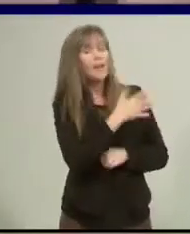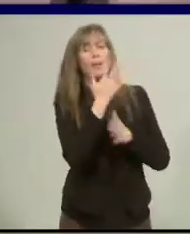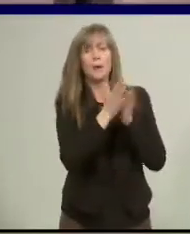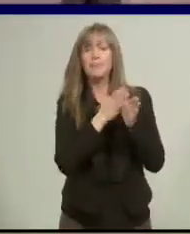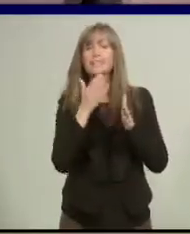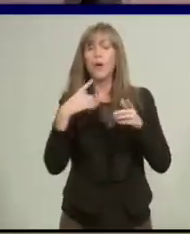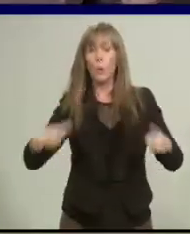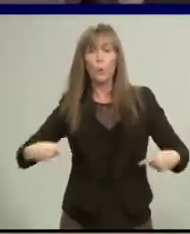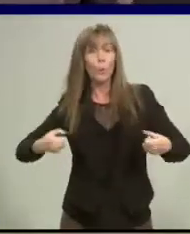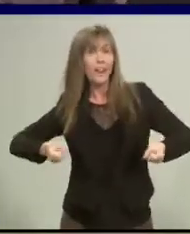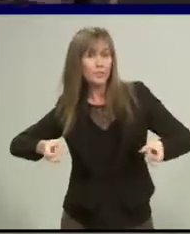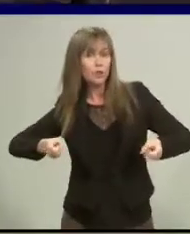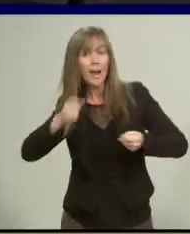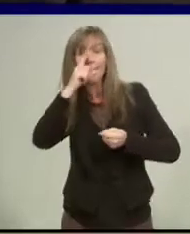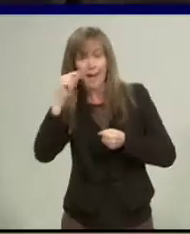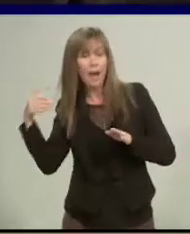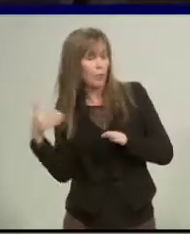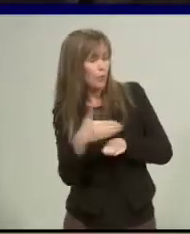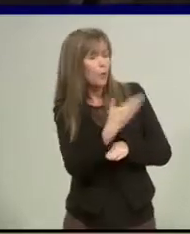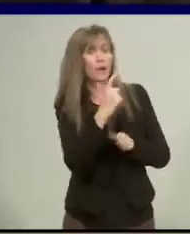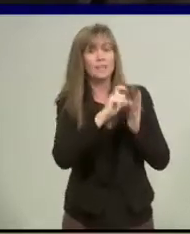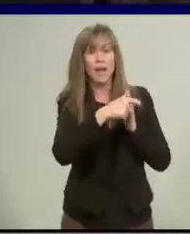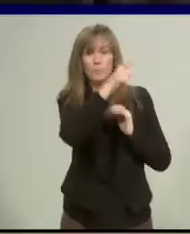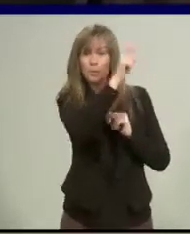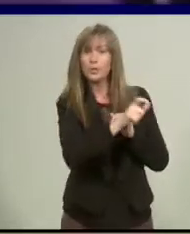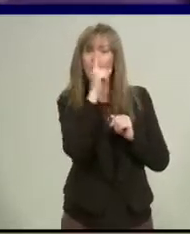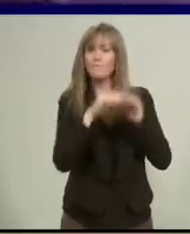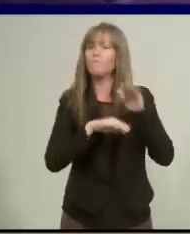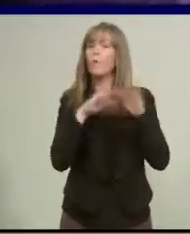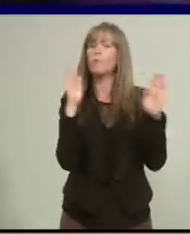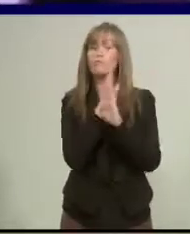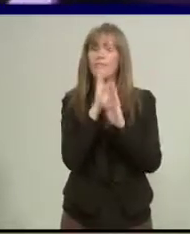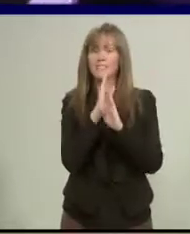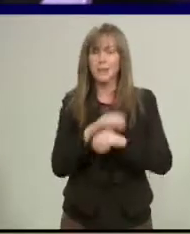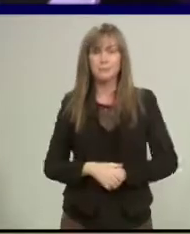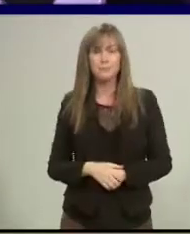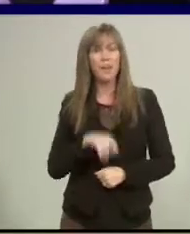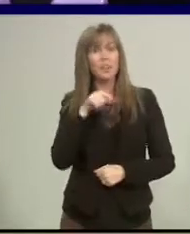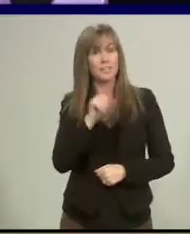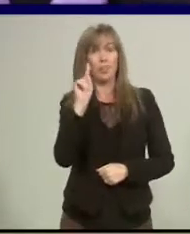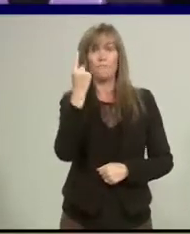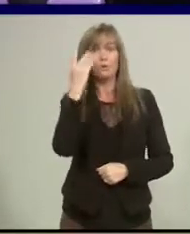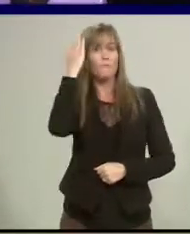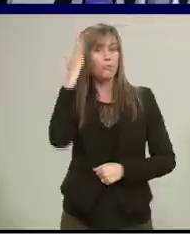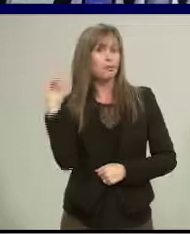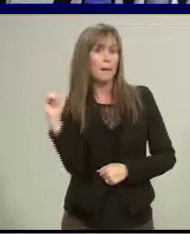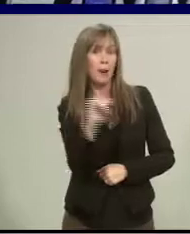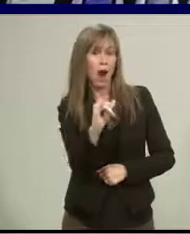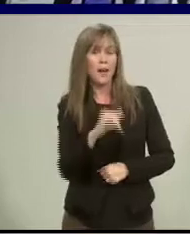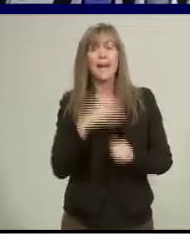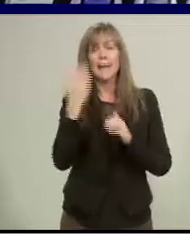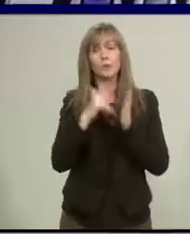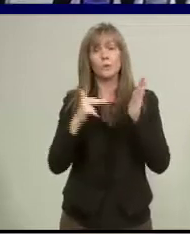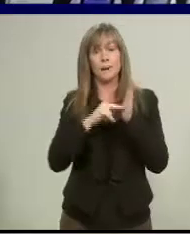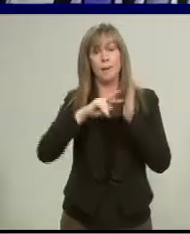manoeuvre a wheelchair in here with a disabled person and then give them complete privacy. This is the first of the Dreamliners. Air New Zealand plan to have